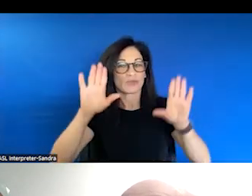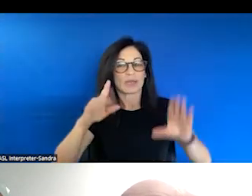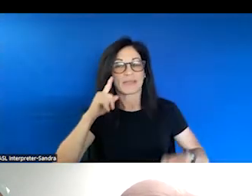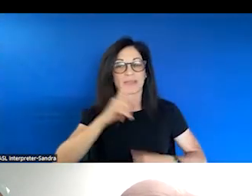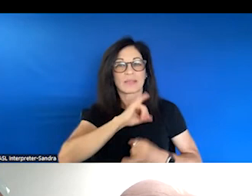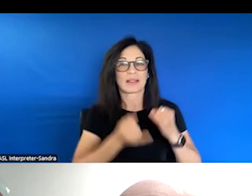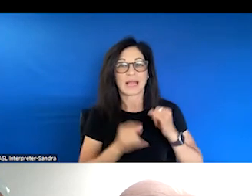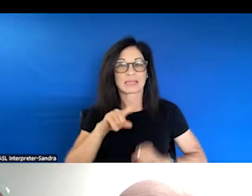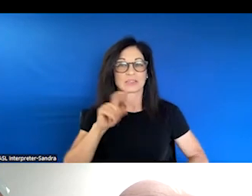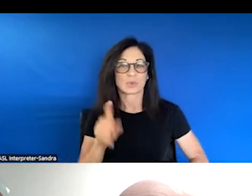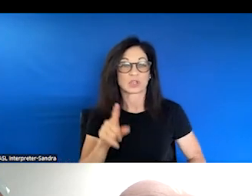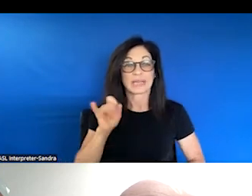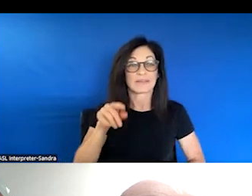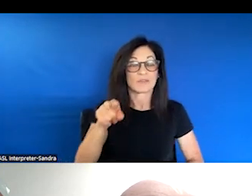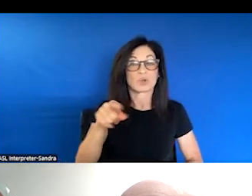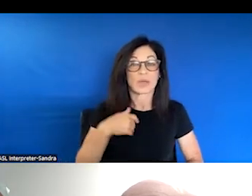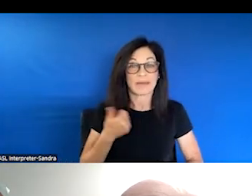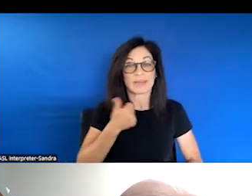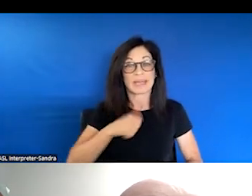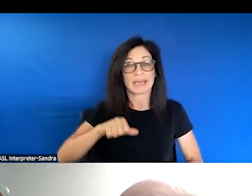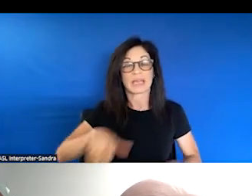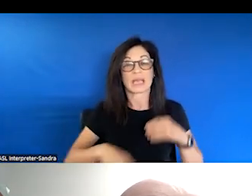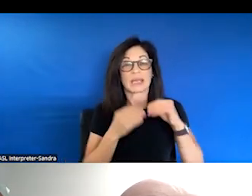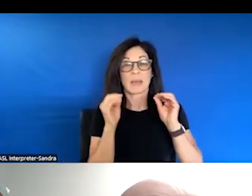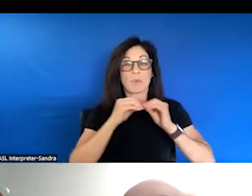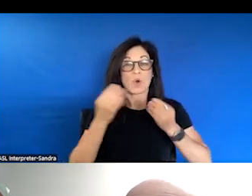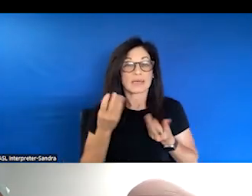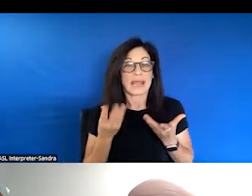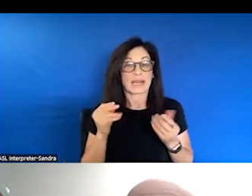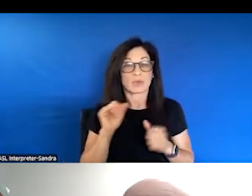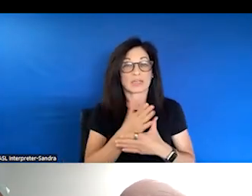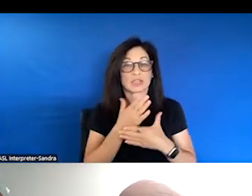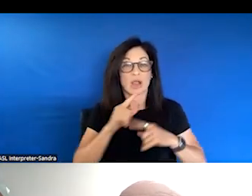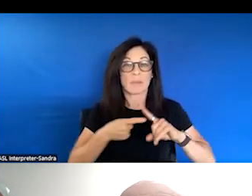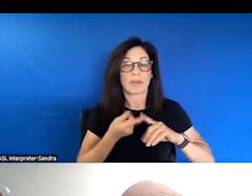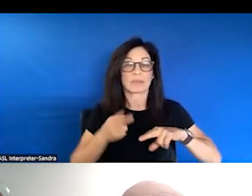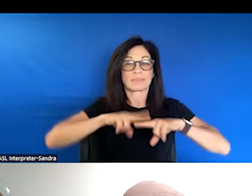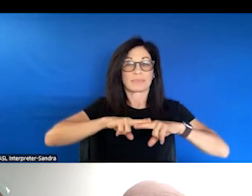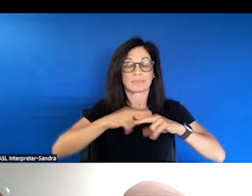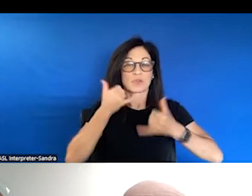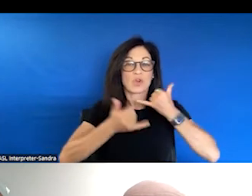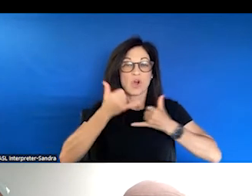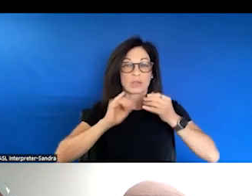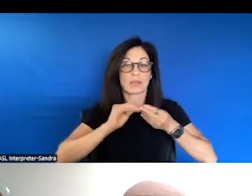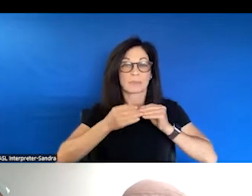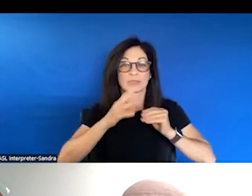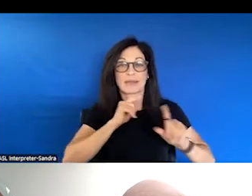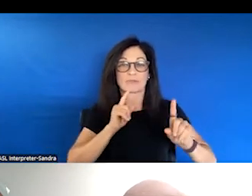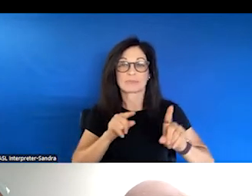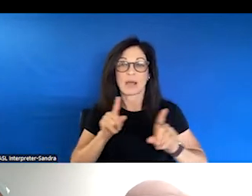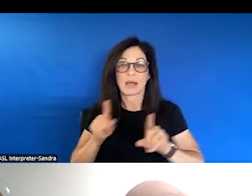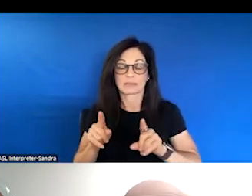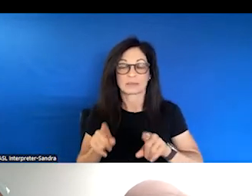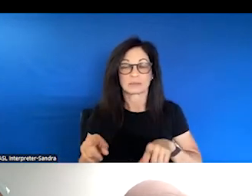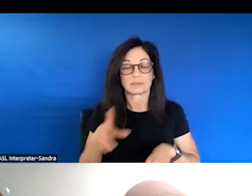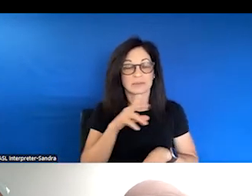was whether you have any additional data that can be shared around the increased call volume and response, in